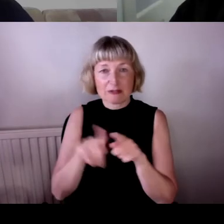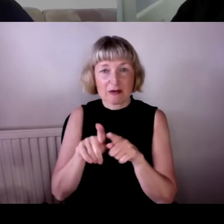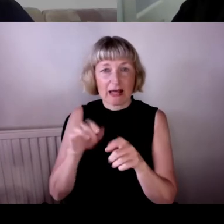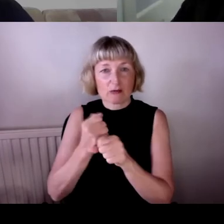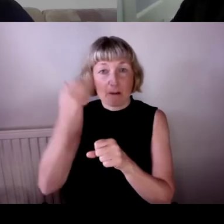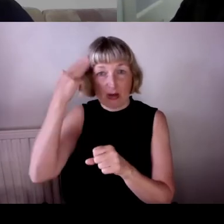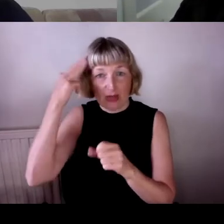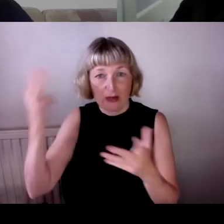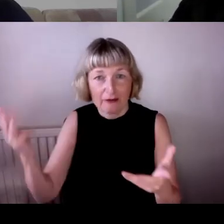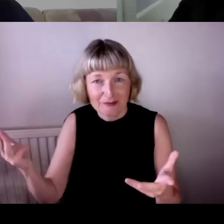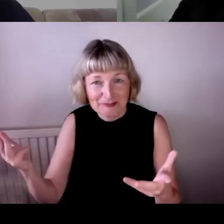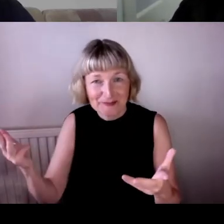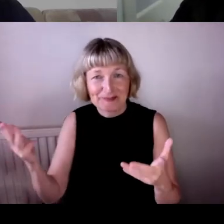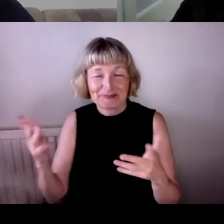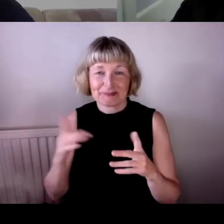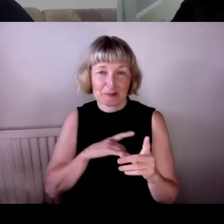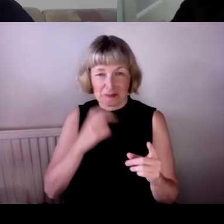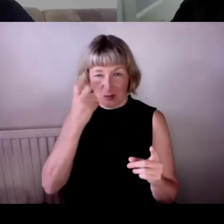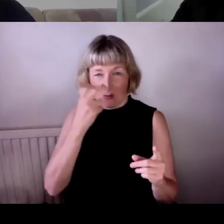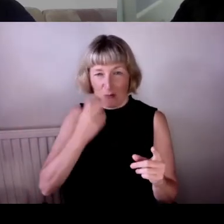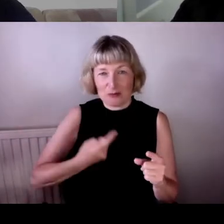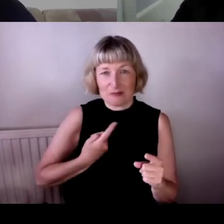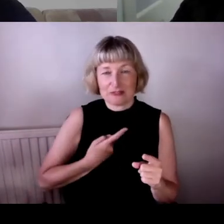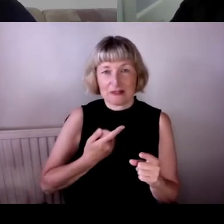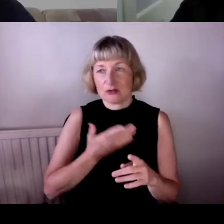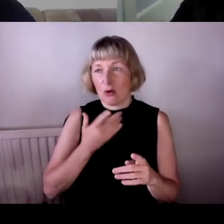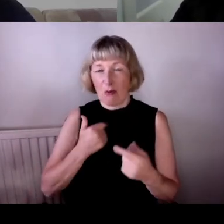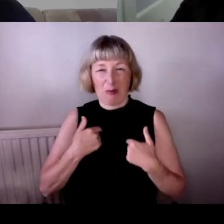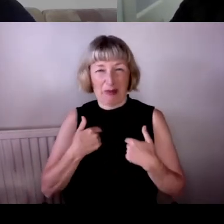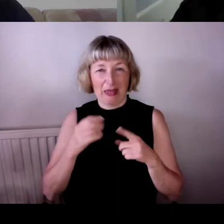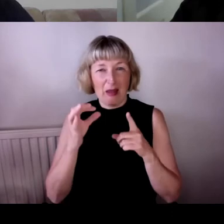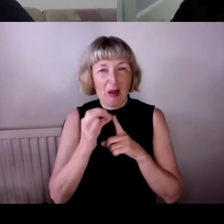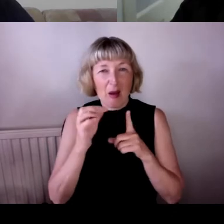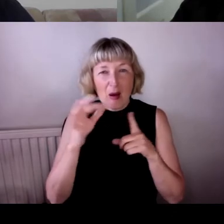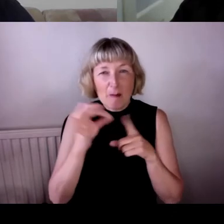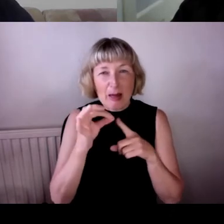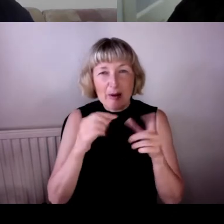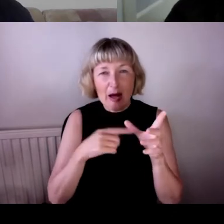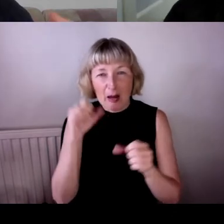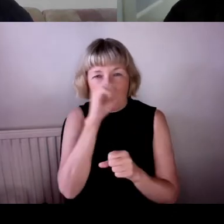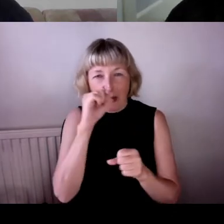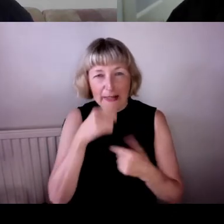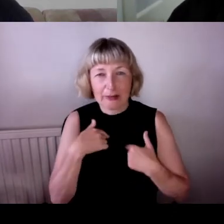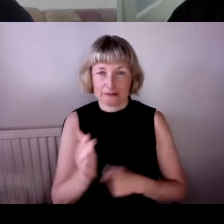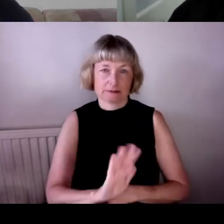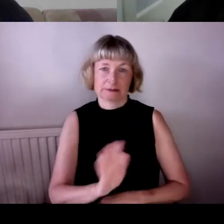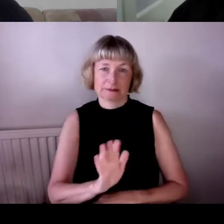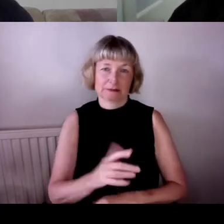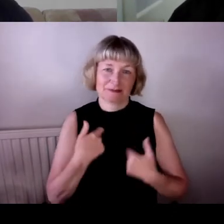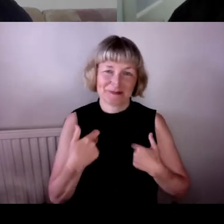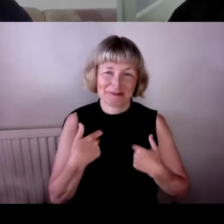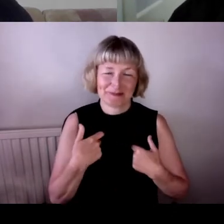kind of show, you know, I don't do, you know, Peppa Pig, because I don't think it would work very well. So there are certain